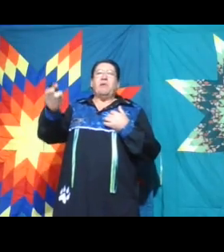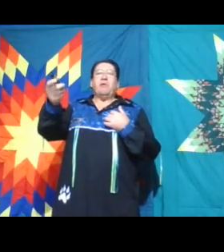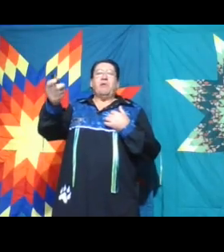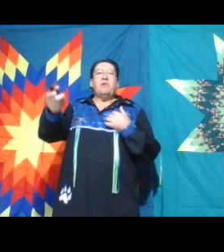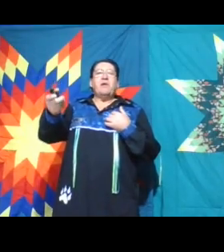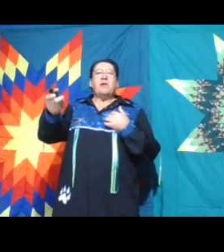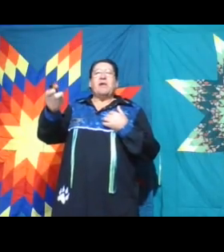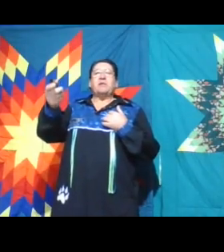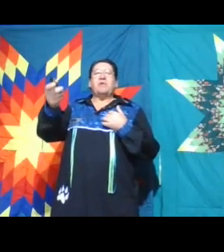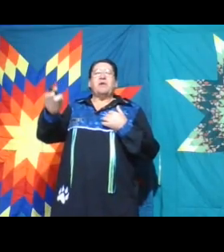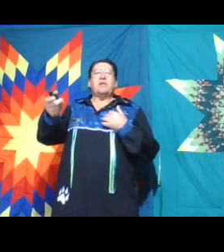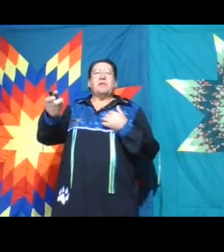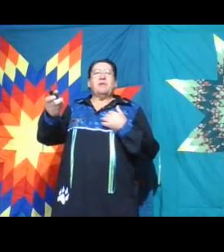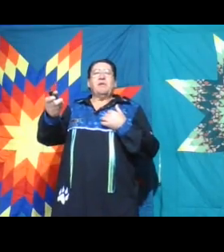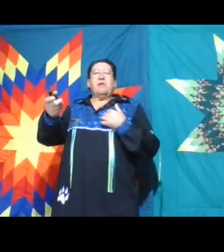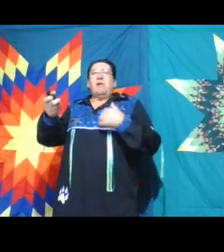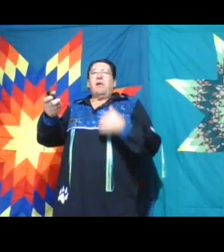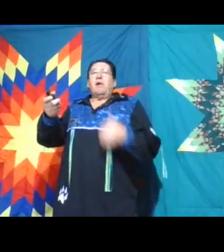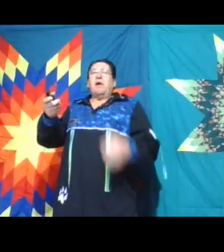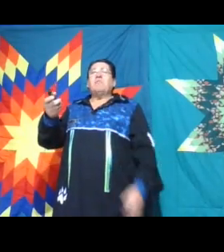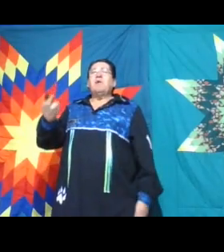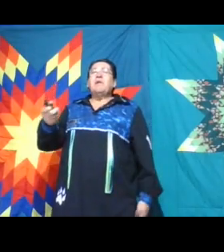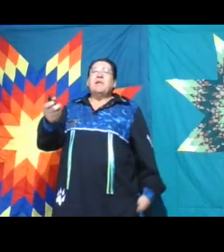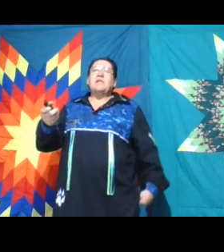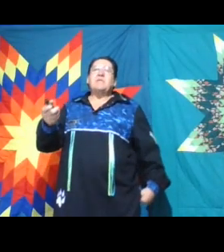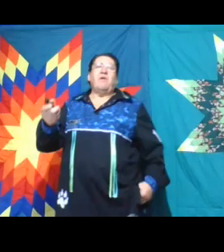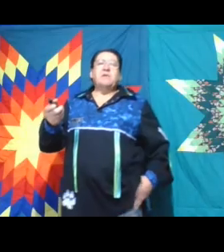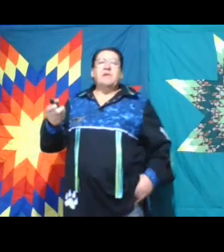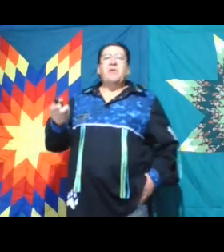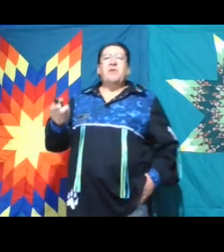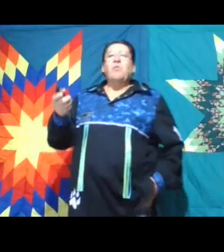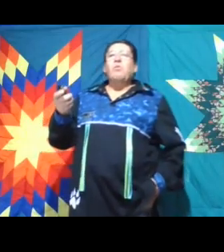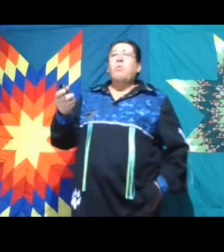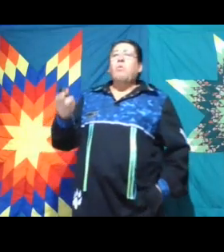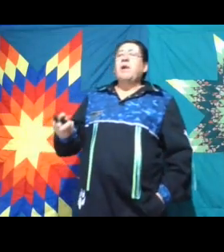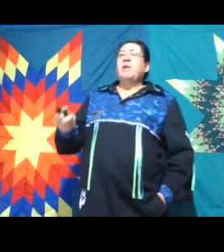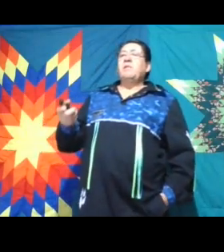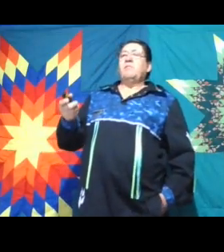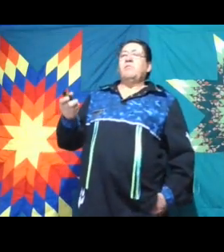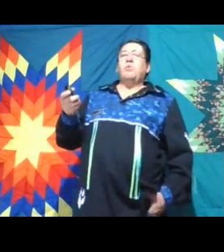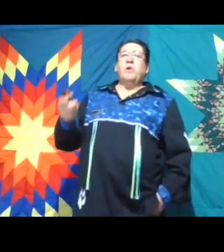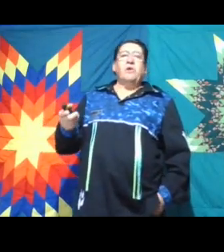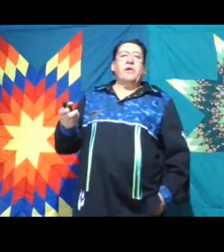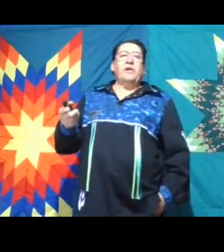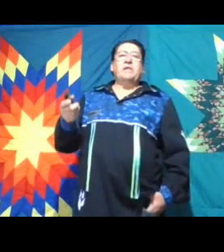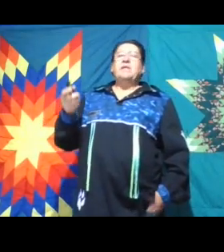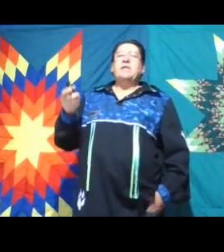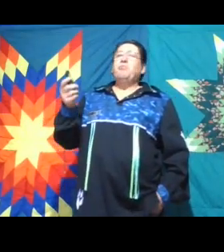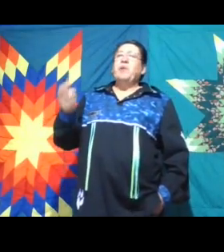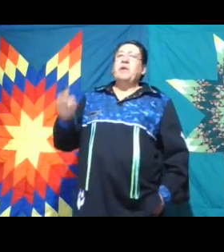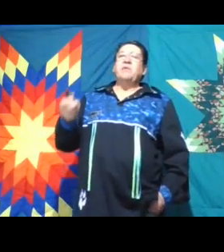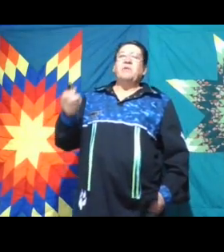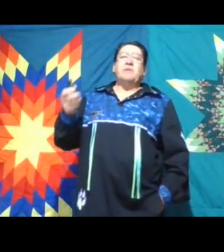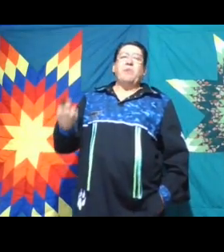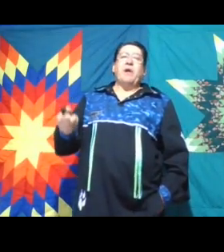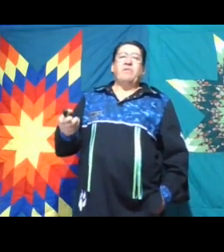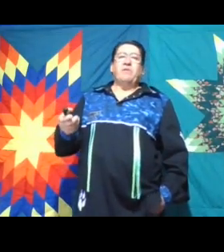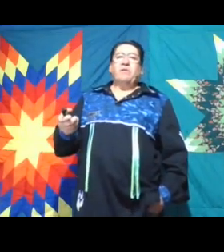keeping, earning that trust. And really this falls into one word, and it's just